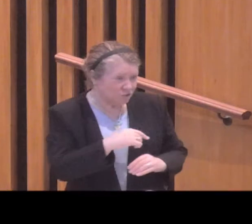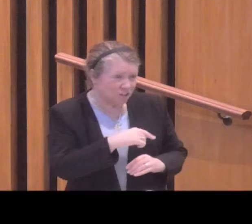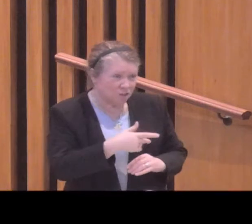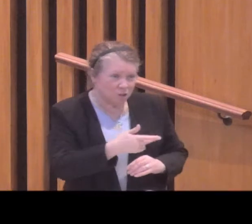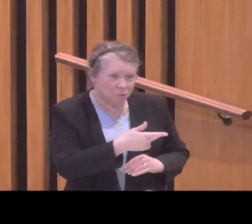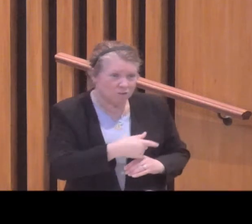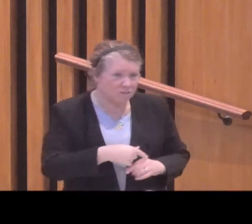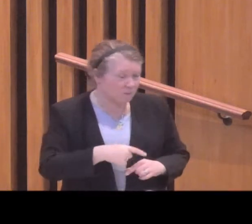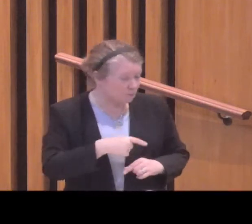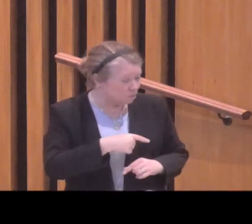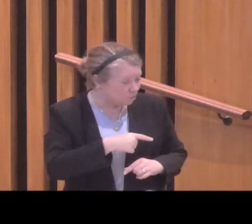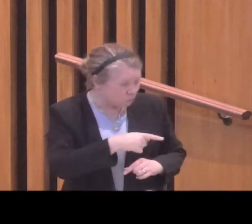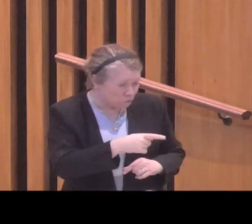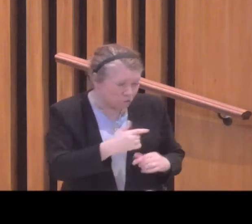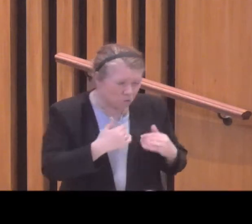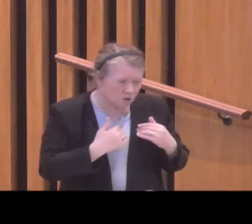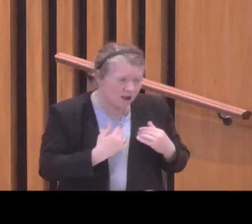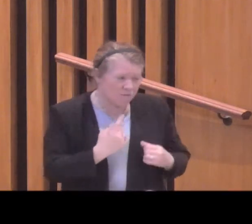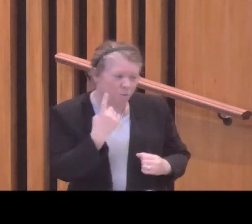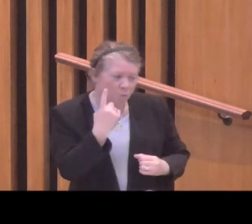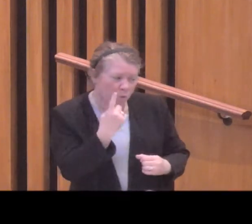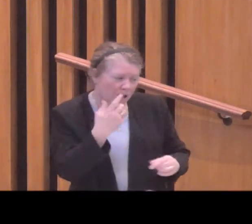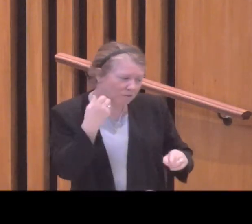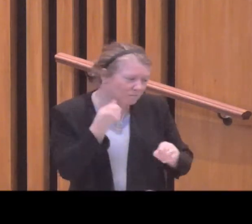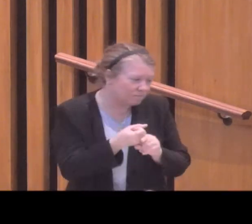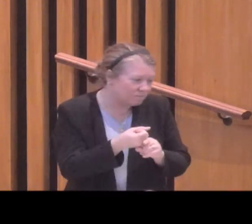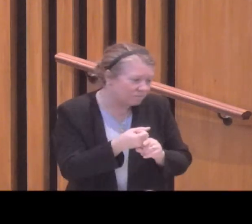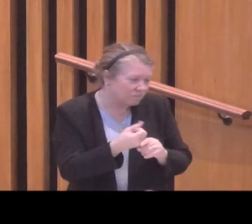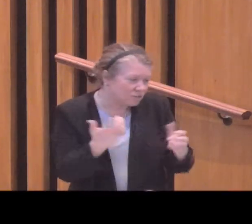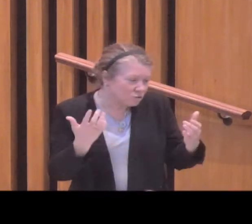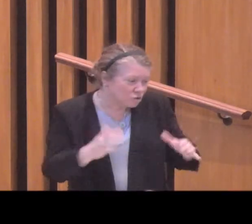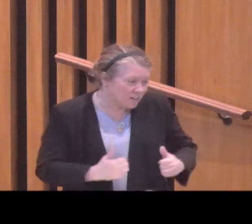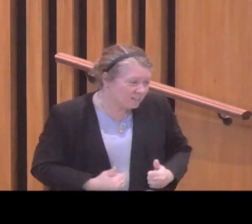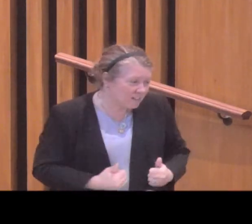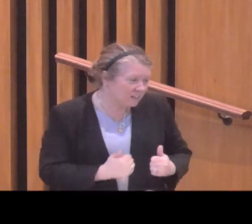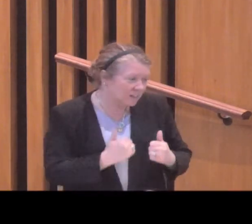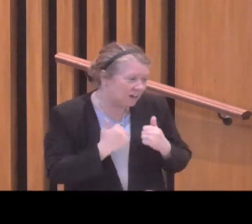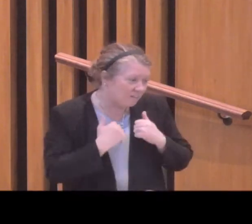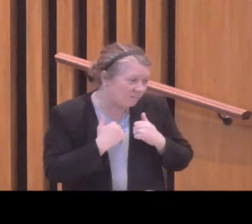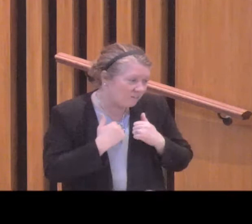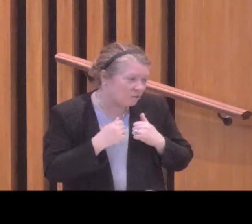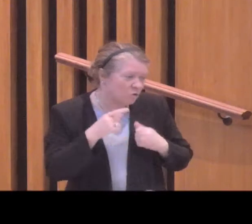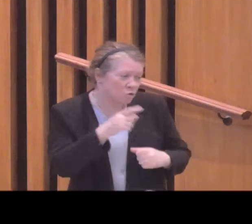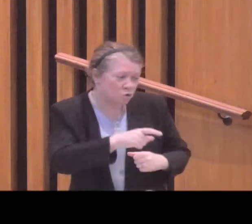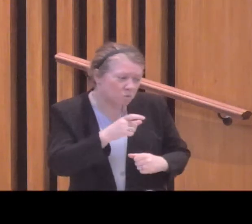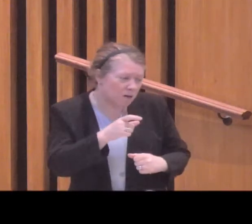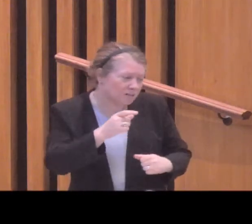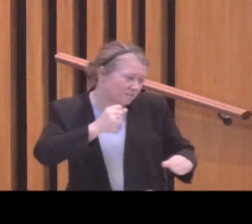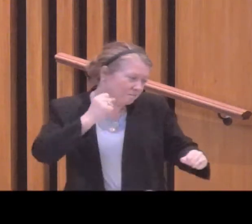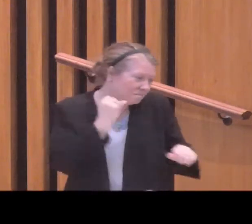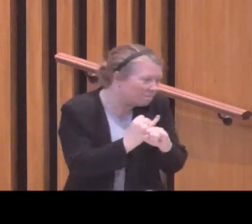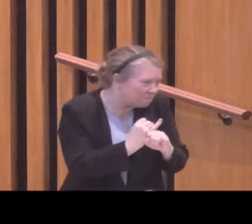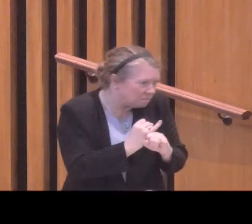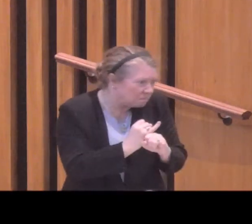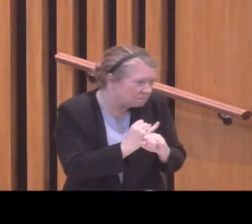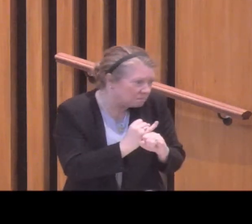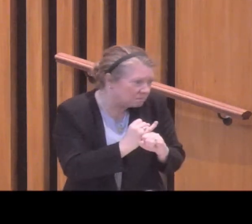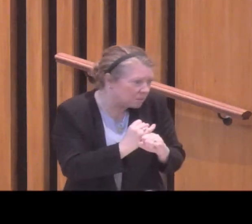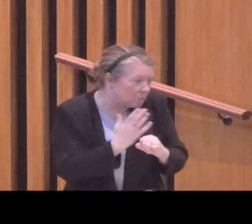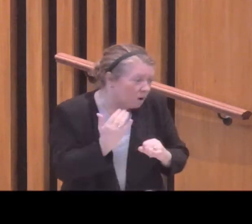in life. You better land it. Because if you land it, there's gold awaiting for